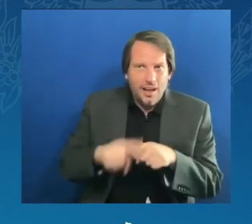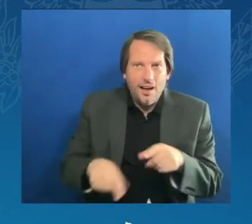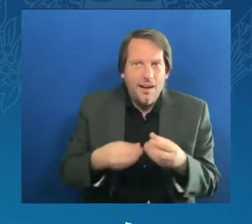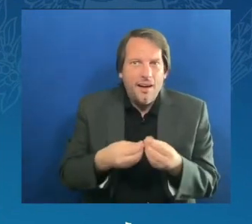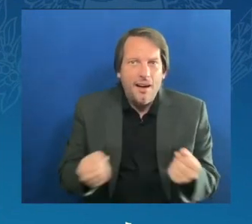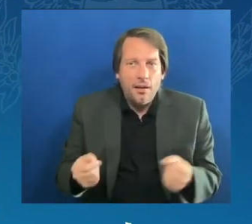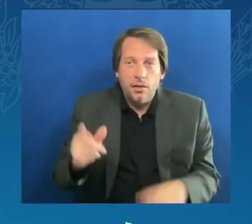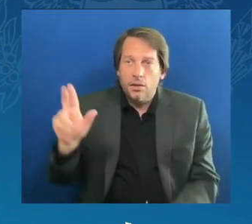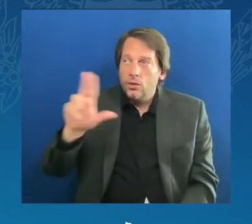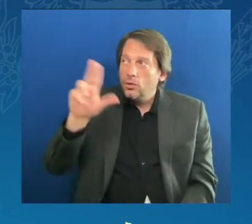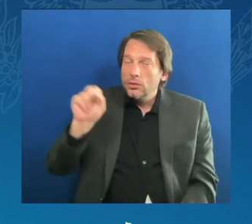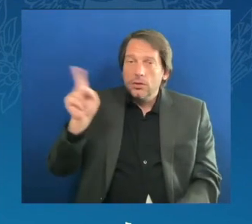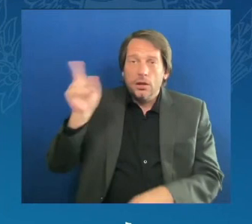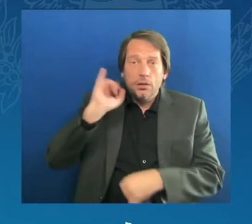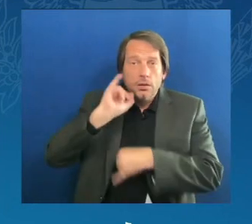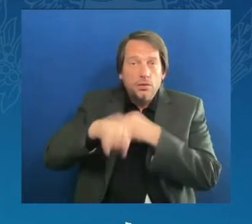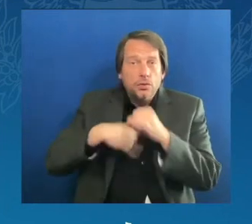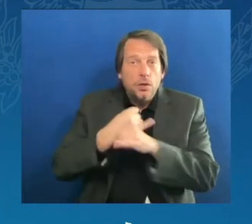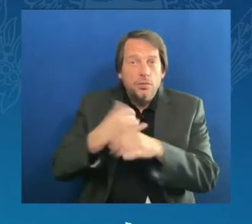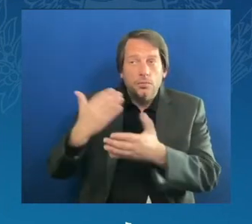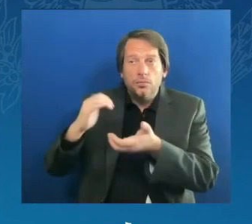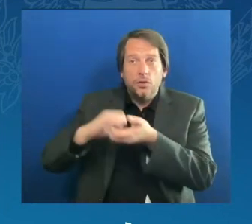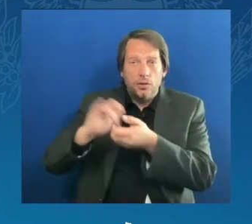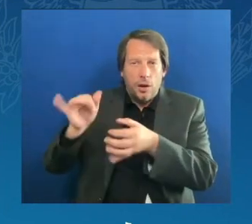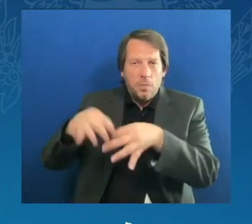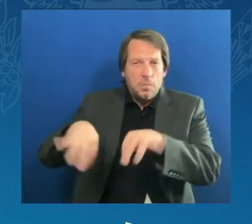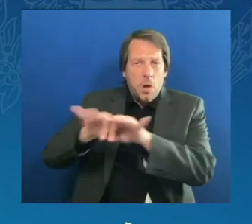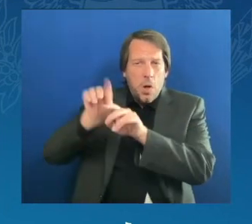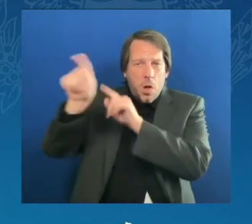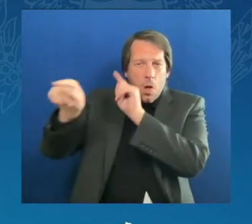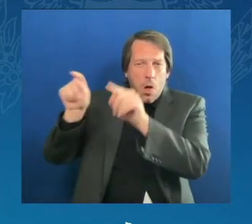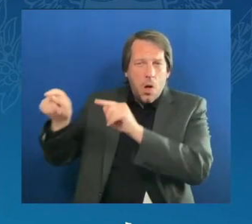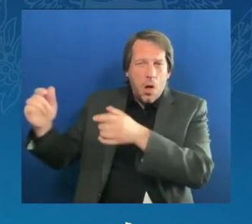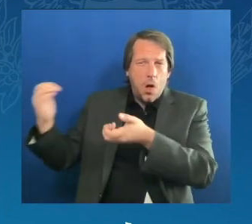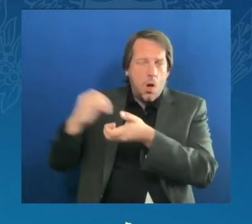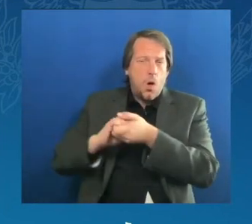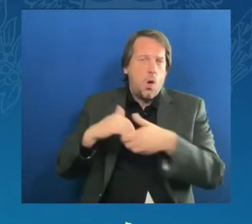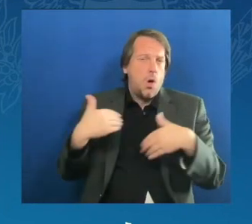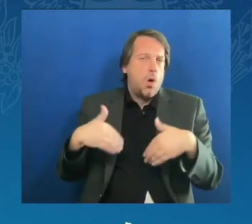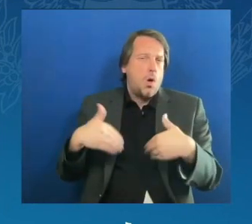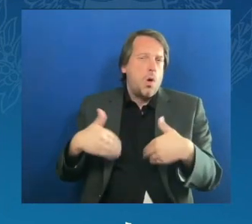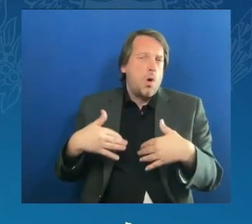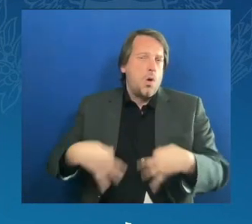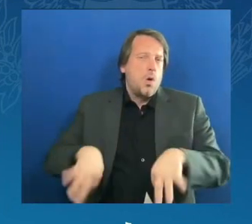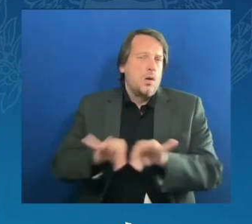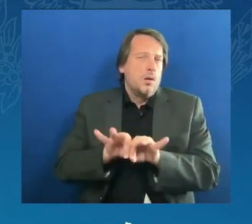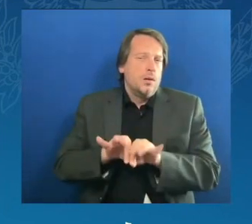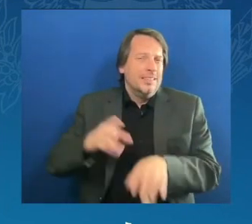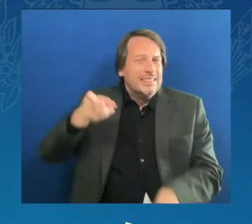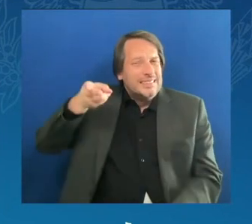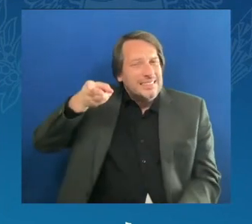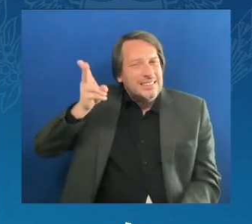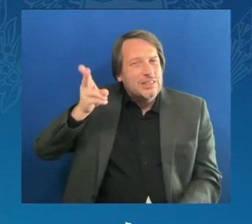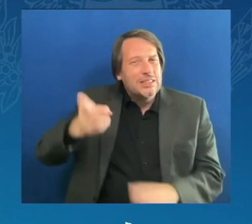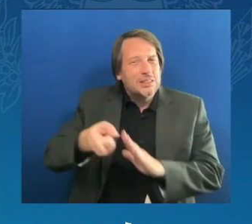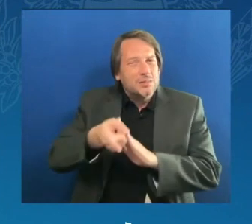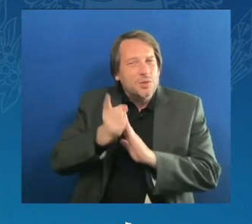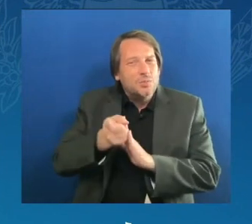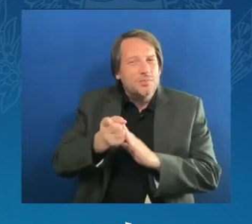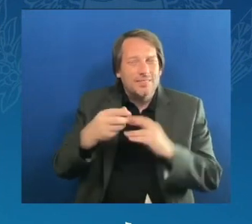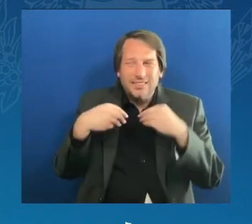truly historic moment that offers great promise for strengthening our collaboration and advancing together as strategic